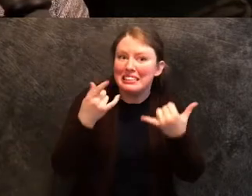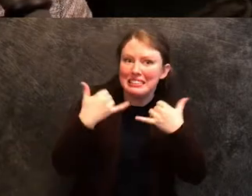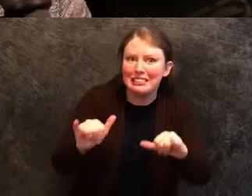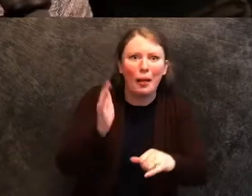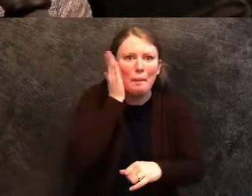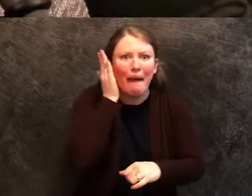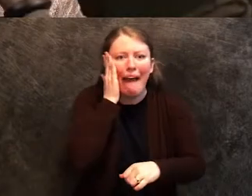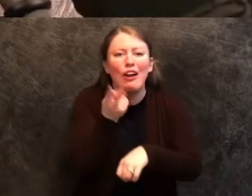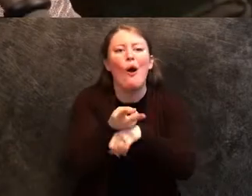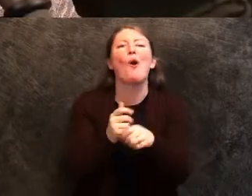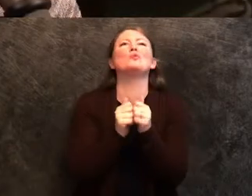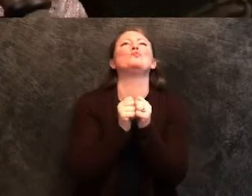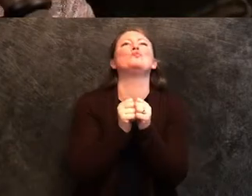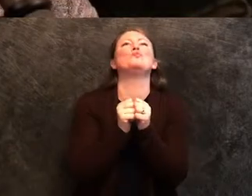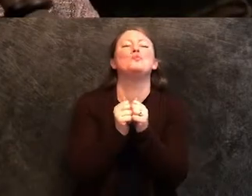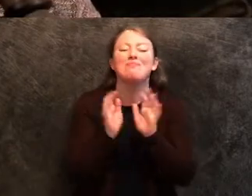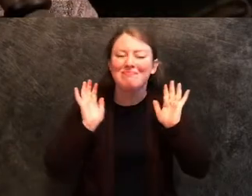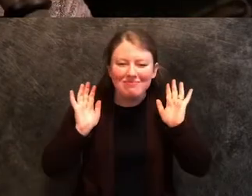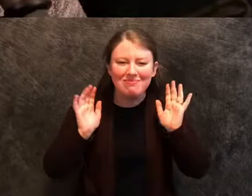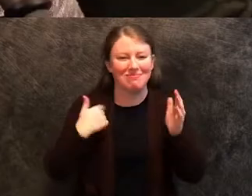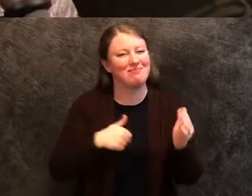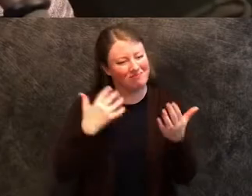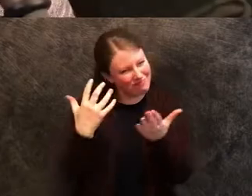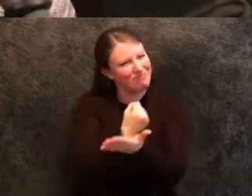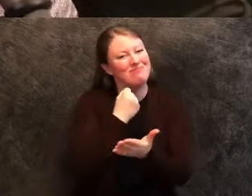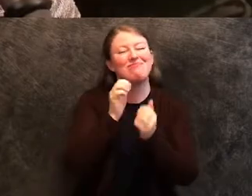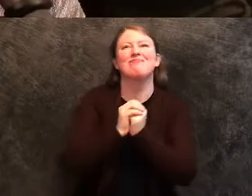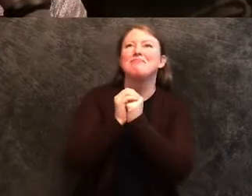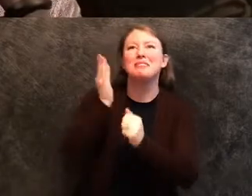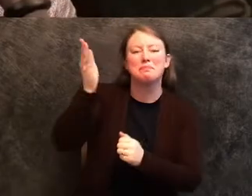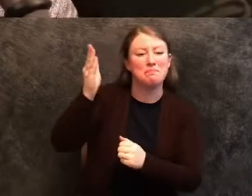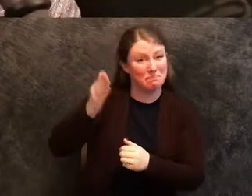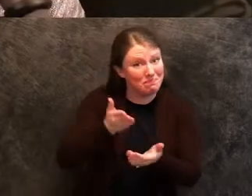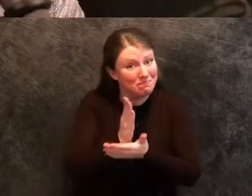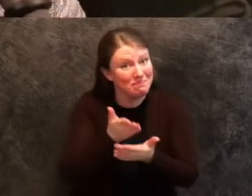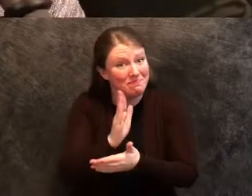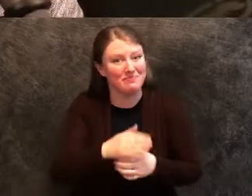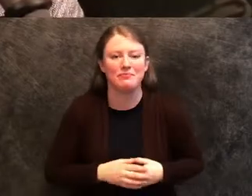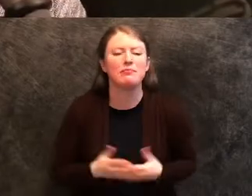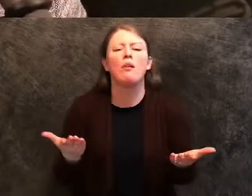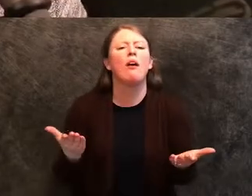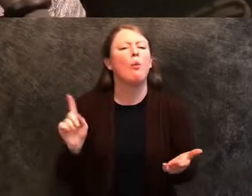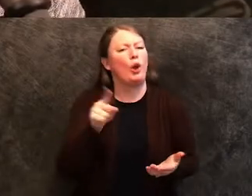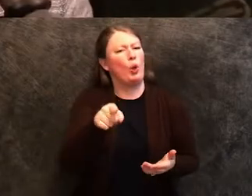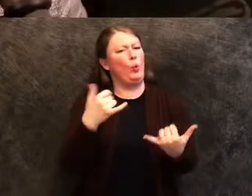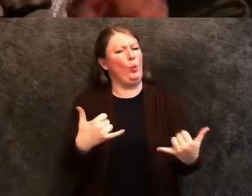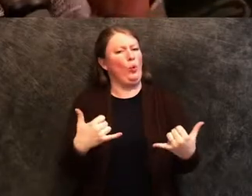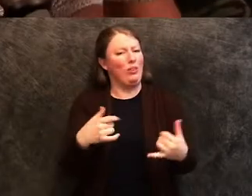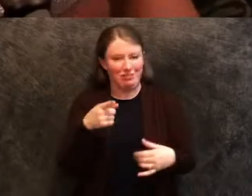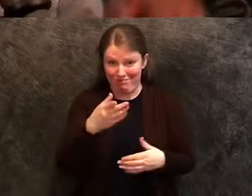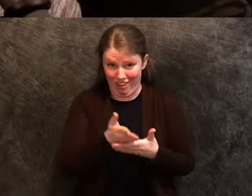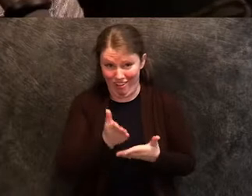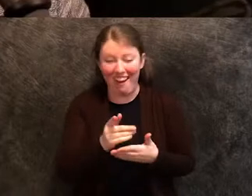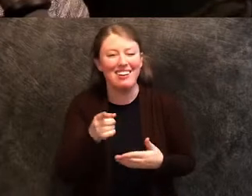bed, we just want you to just take some time to worship the Lord. Is that all right? Come on, from wherever you are. That's all right. I know.